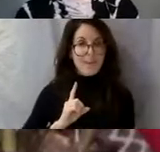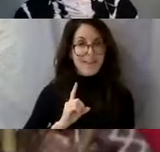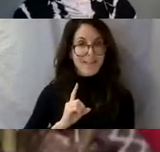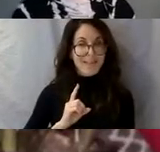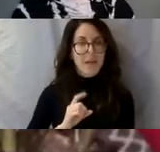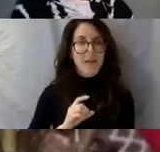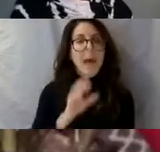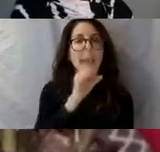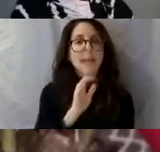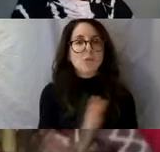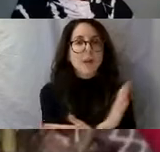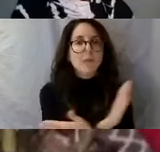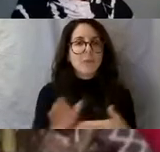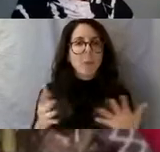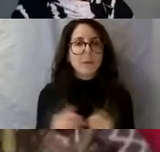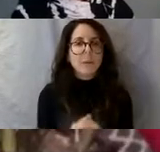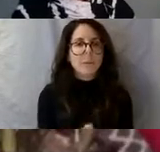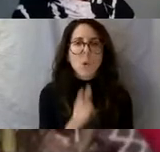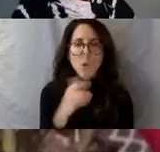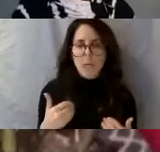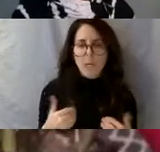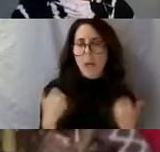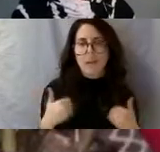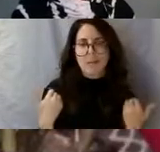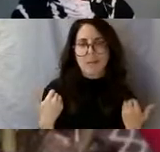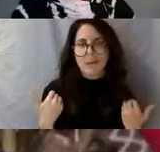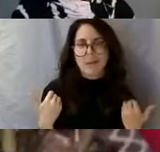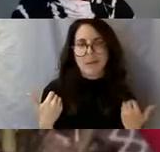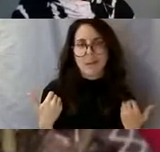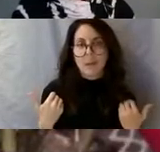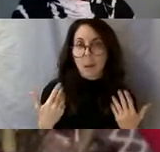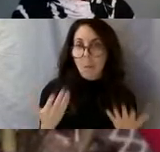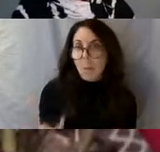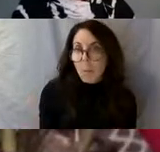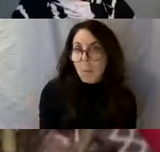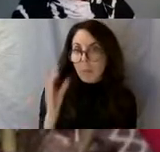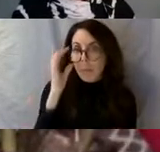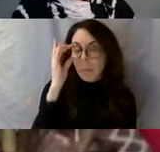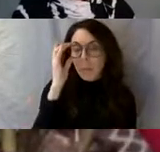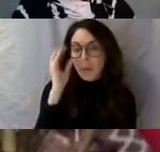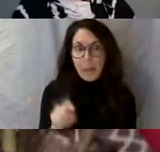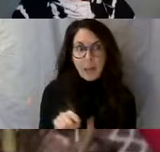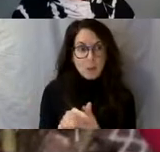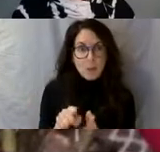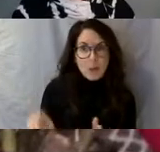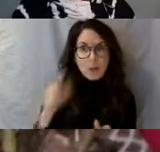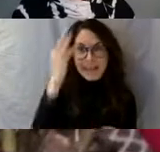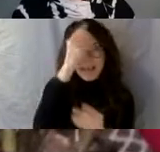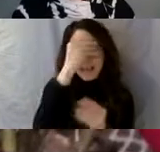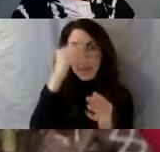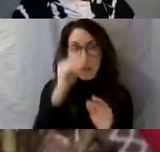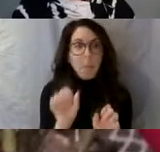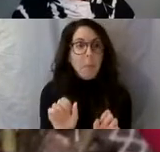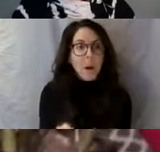the youngest person on your board? Are you in a position to begin to think about the potential for engaging